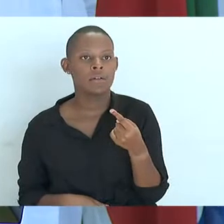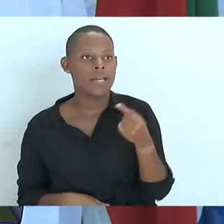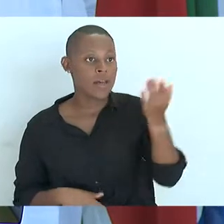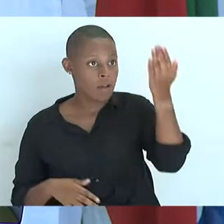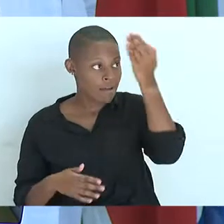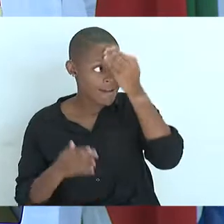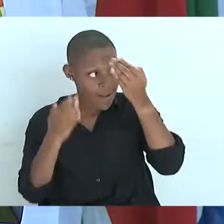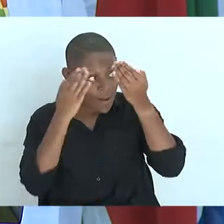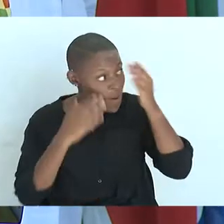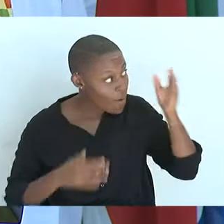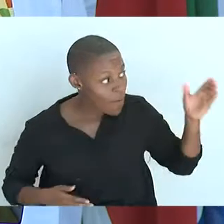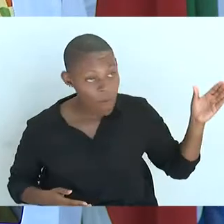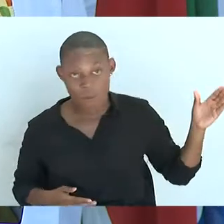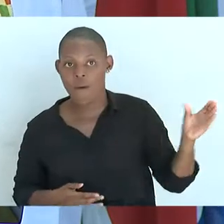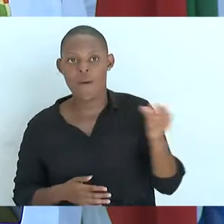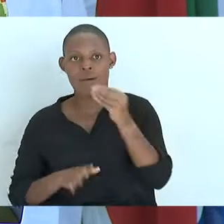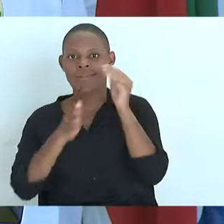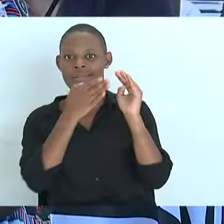observed.